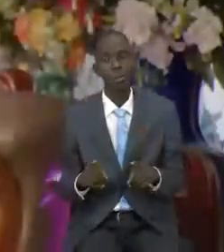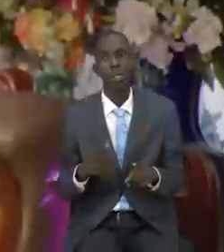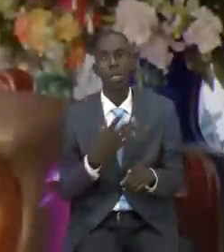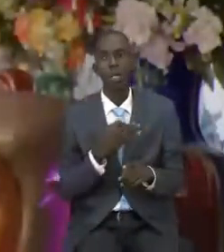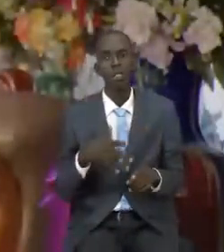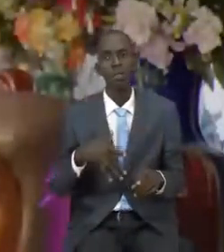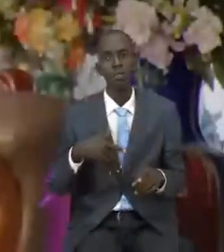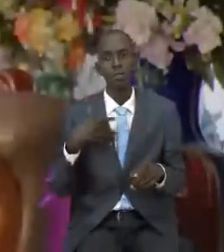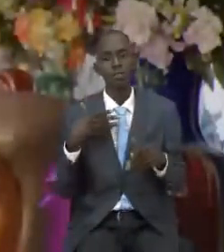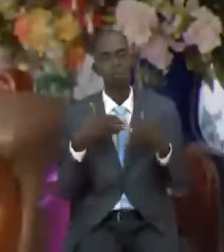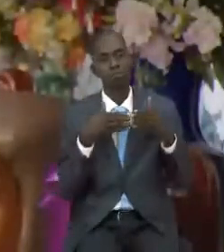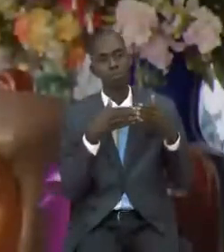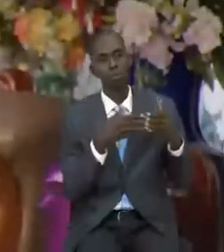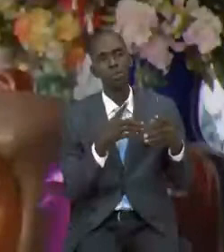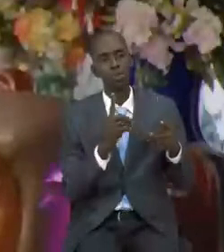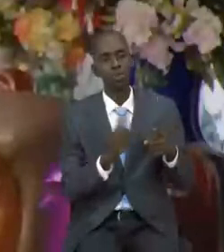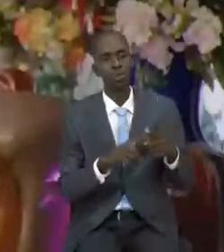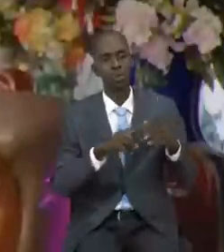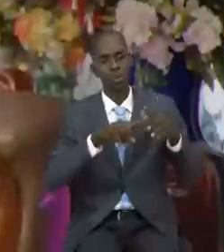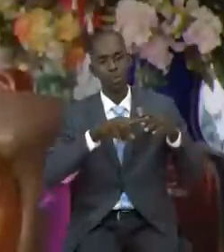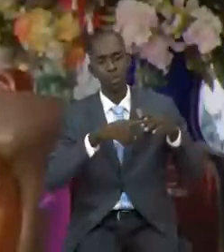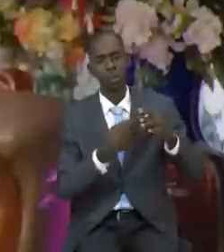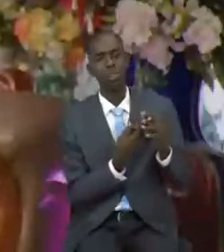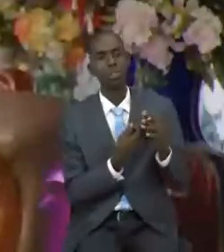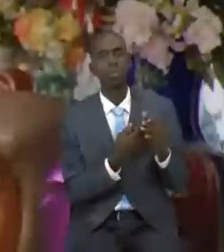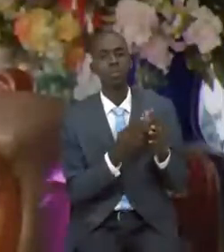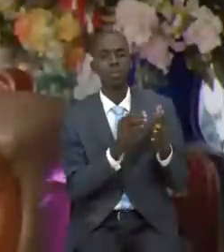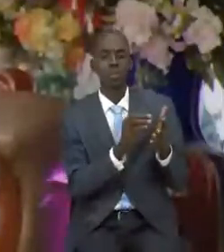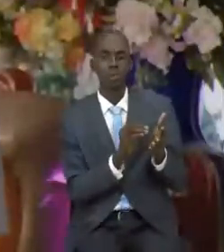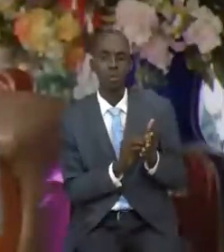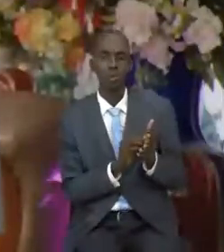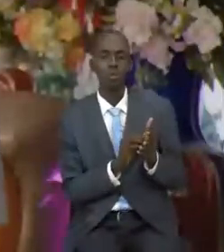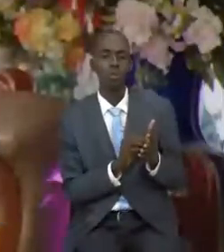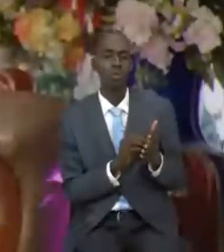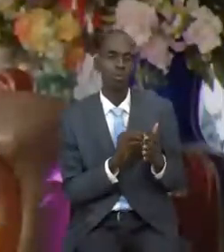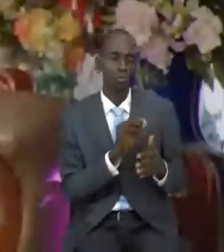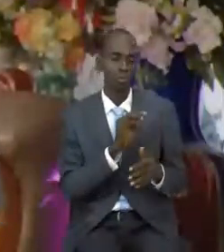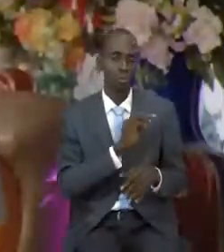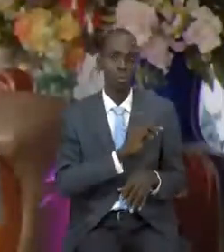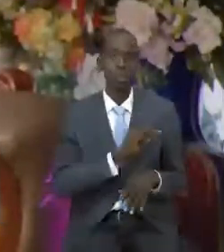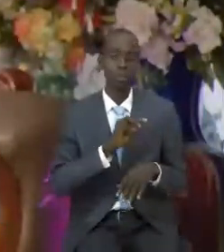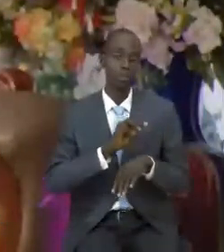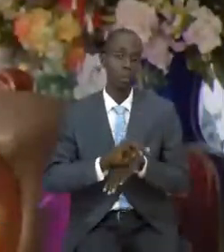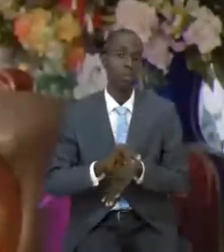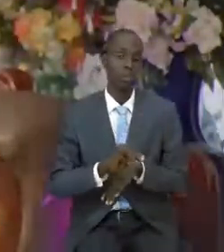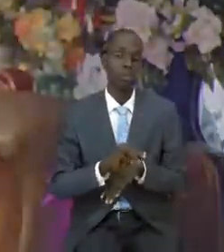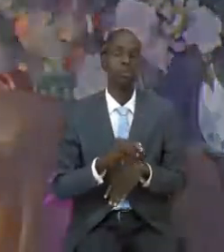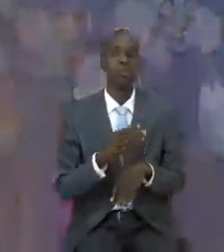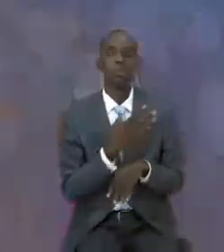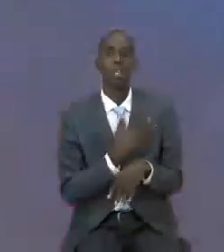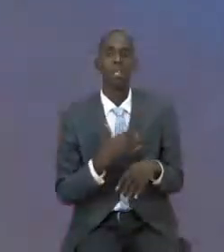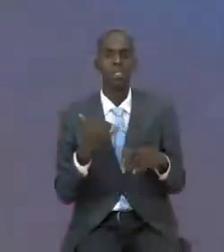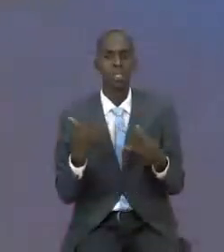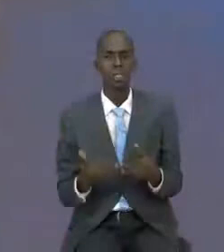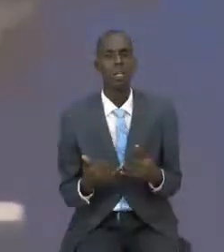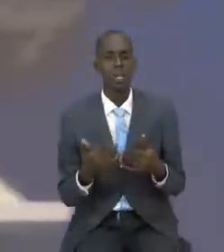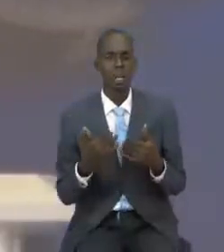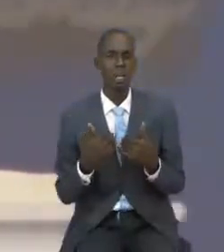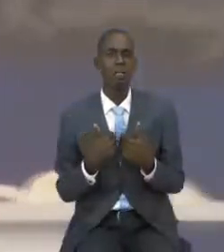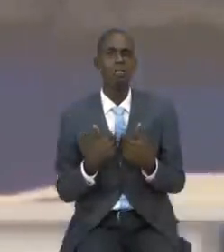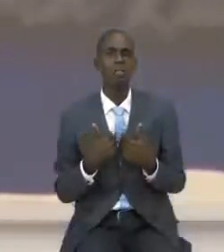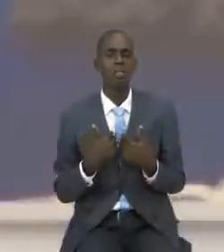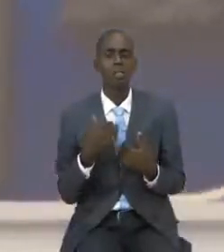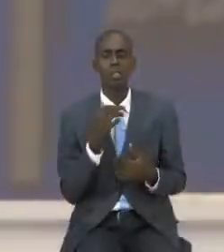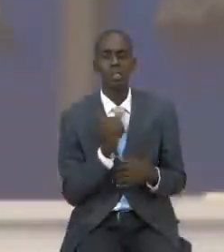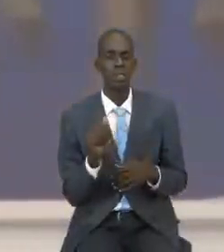to go and start a ministry. All right, no problem. And now you have a